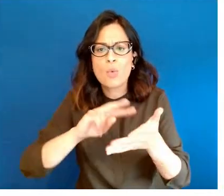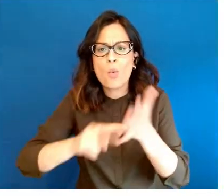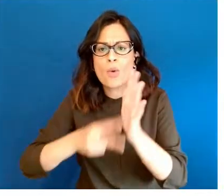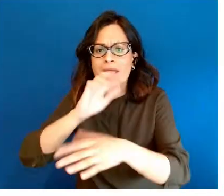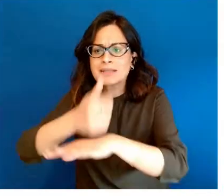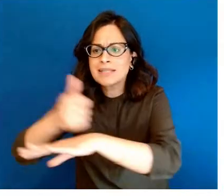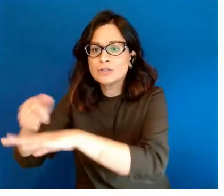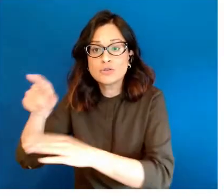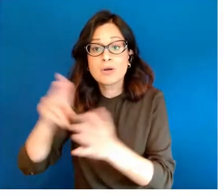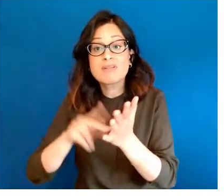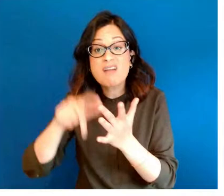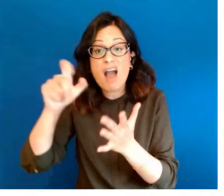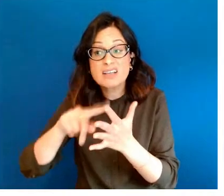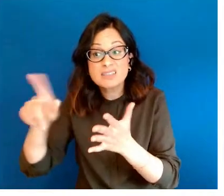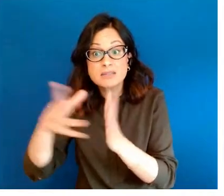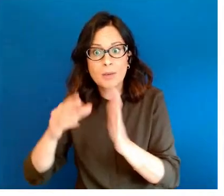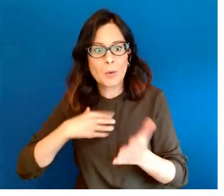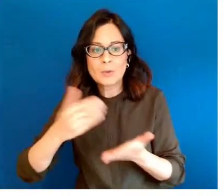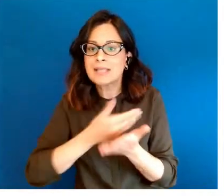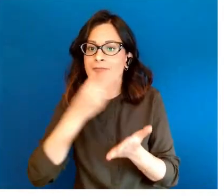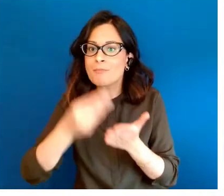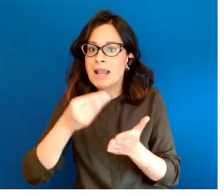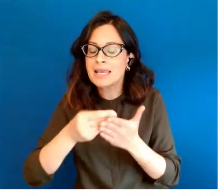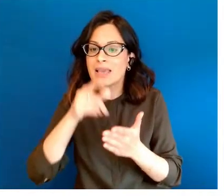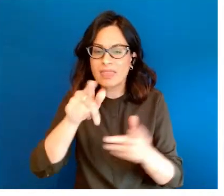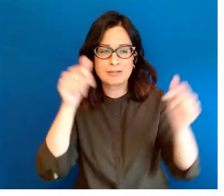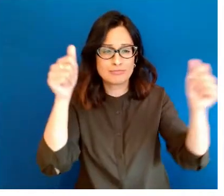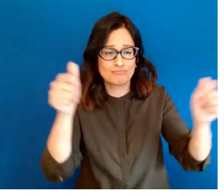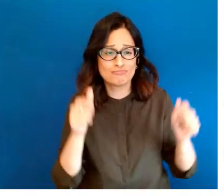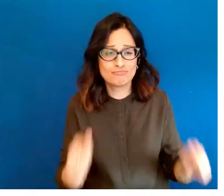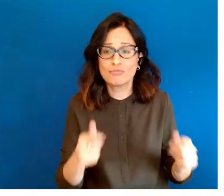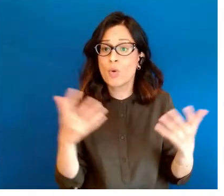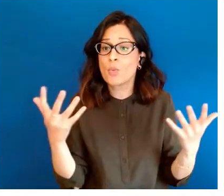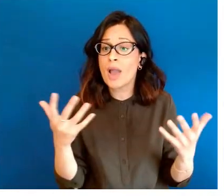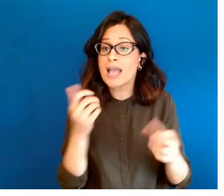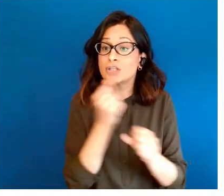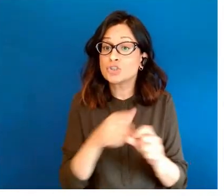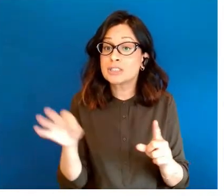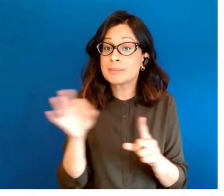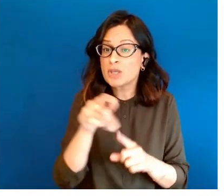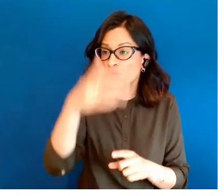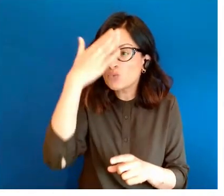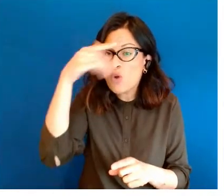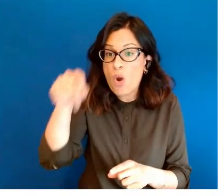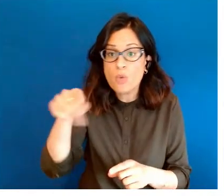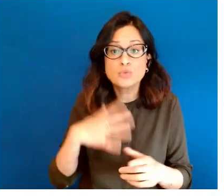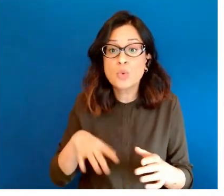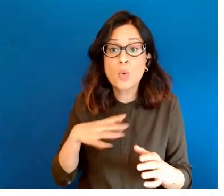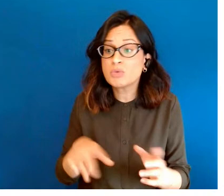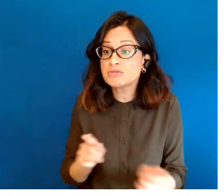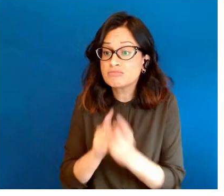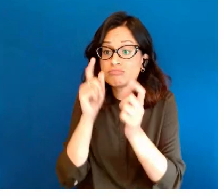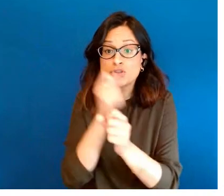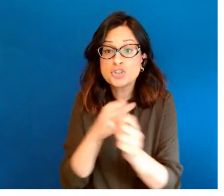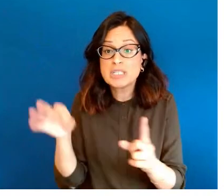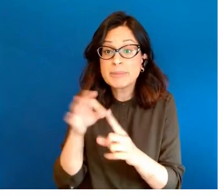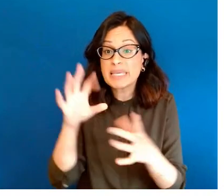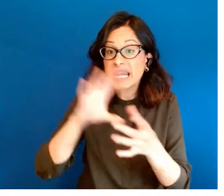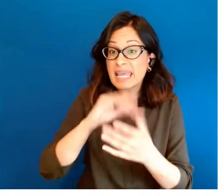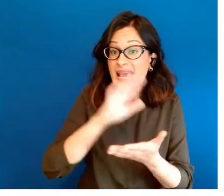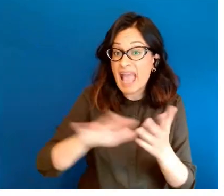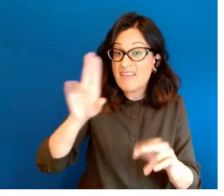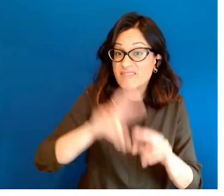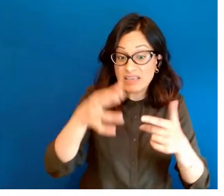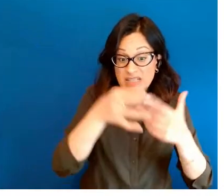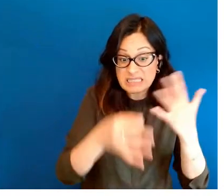money. So this sign has appeared in GP surgeries. Did you know you do not need to see a GP for hay fever symptoms?